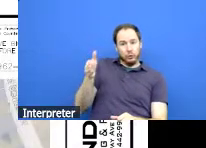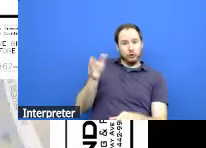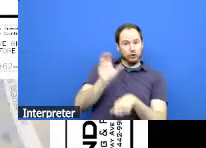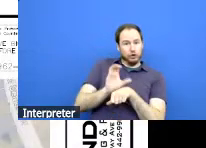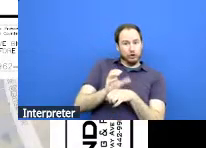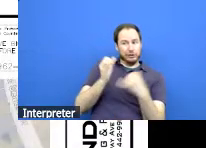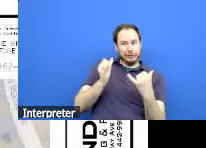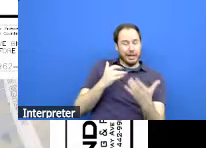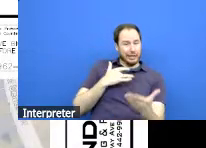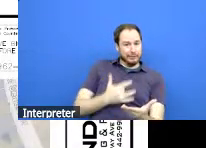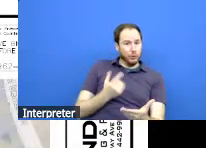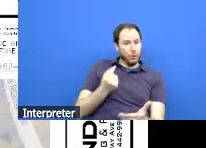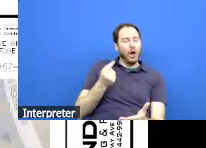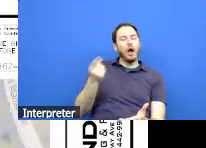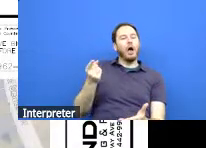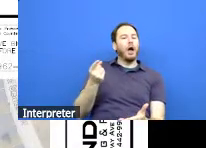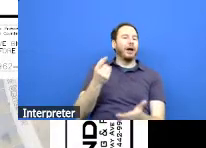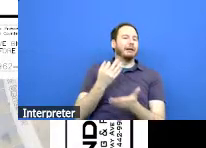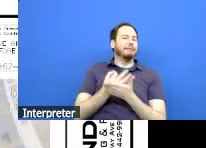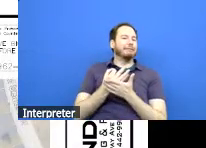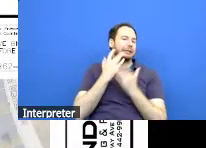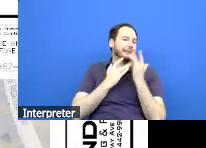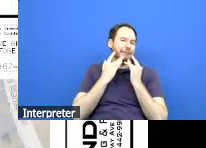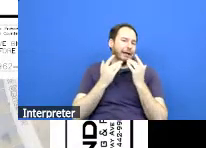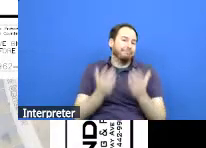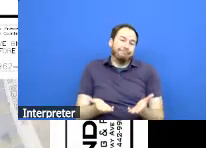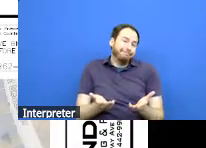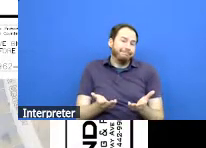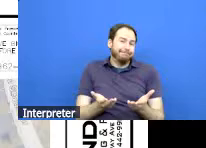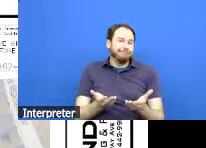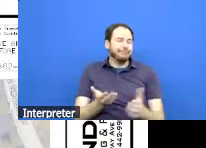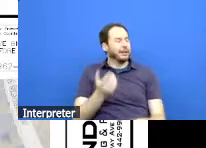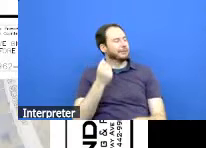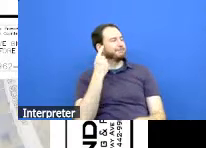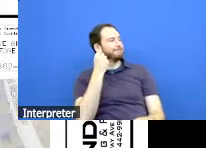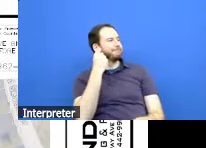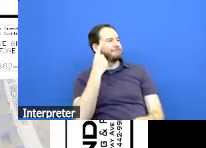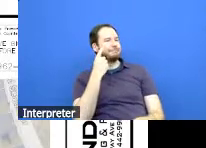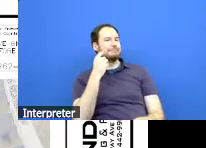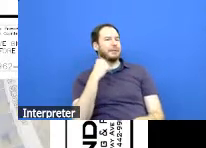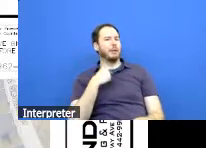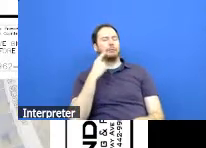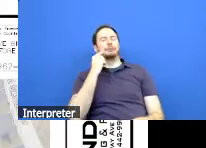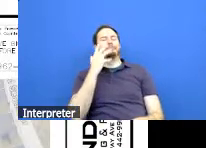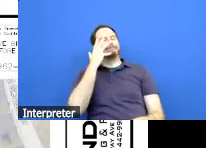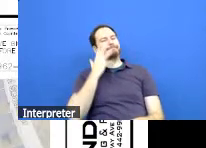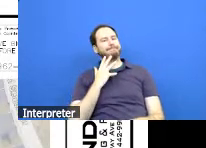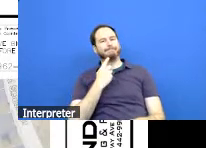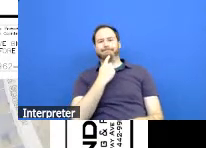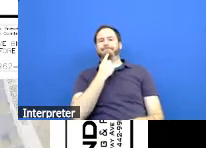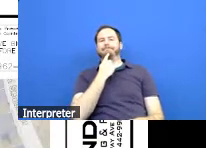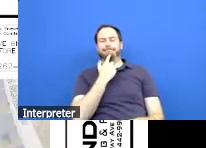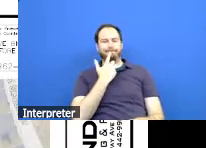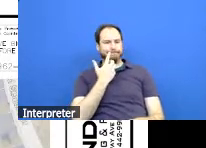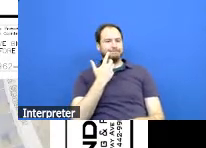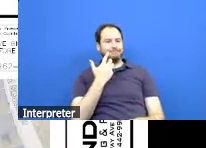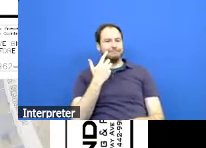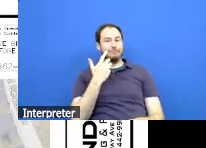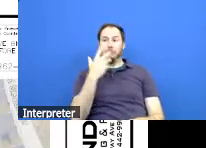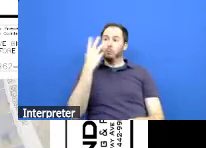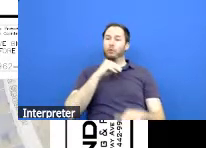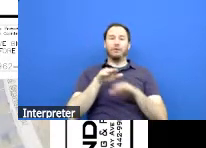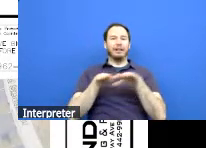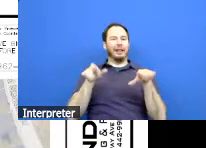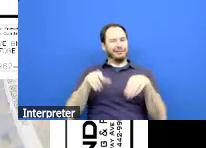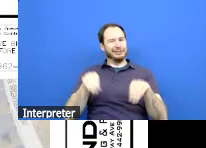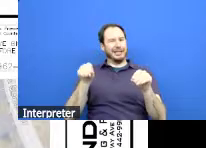churches are these days, they're in financial they're straits. hurting. They're hurting. Okay. It's just a shame, you know, in terms of beautiful